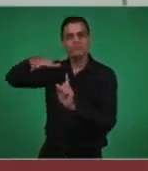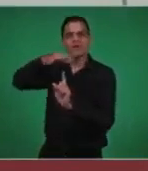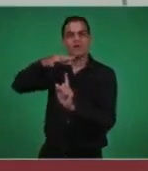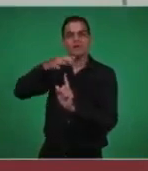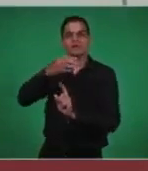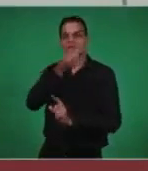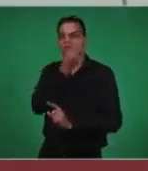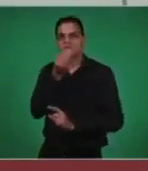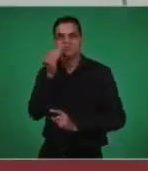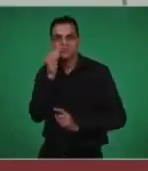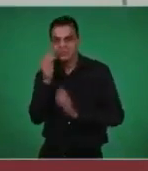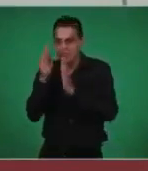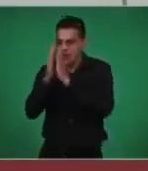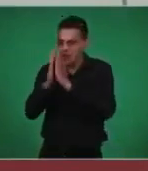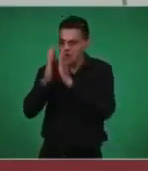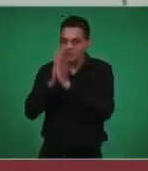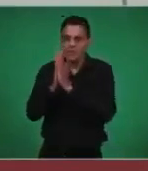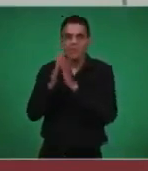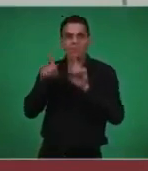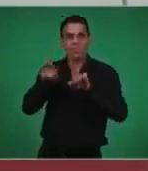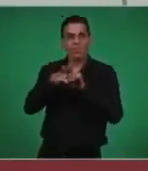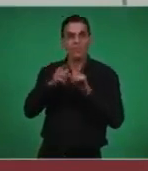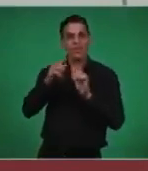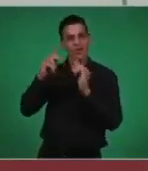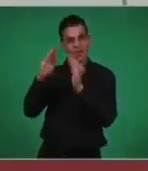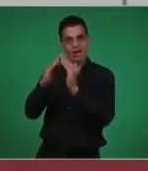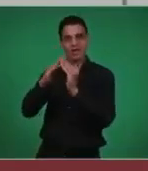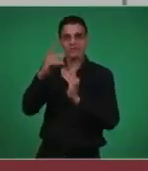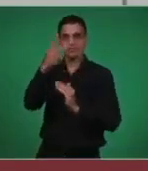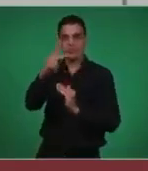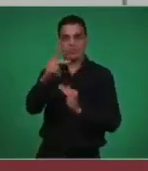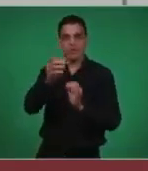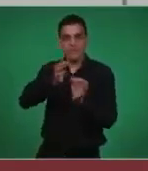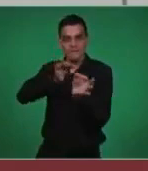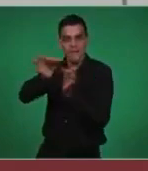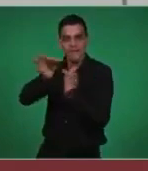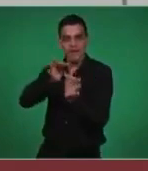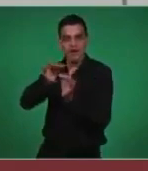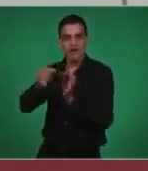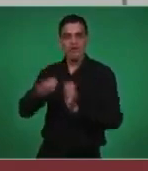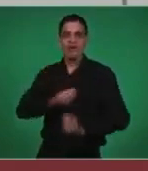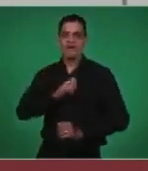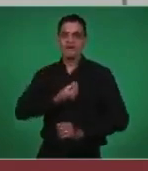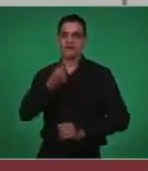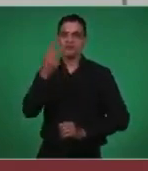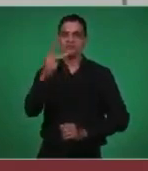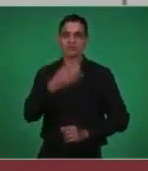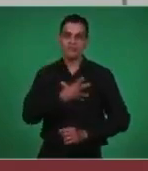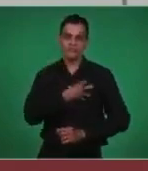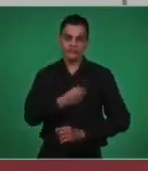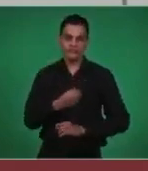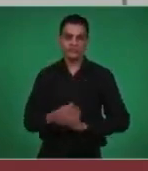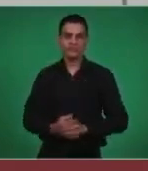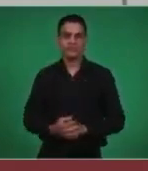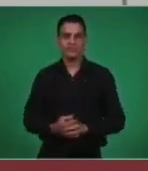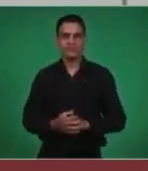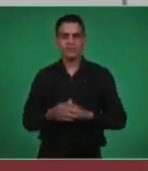lives at home. I praise this today. Lord, empty myself